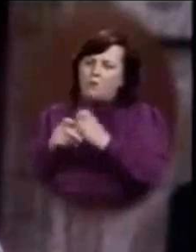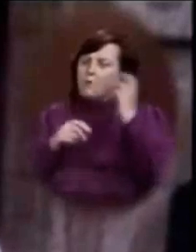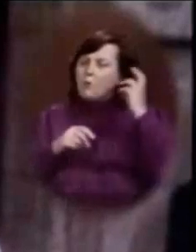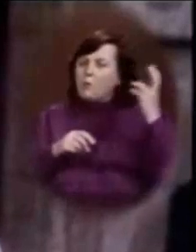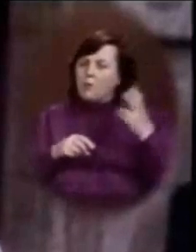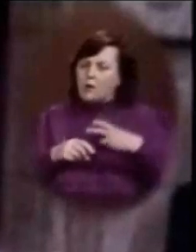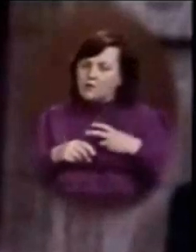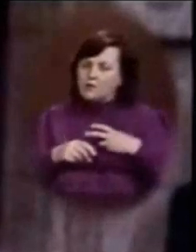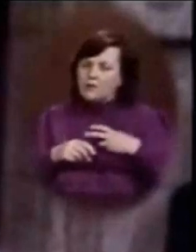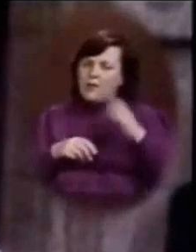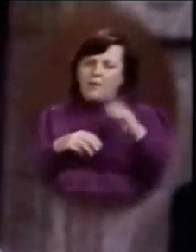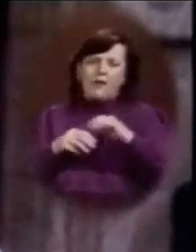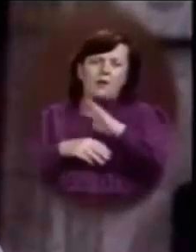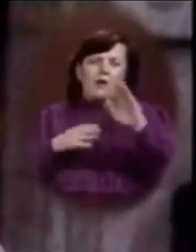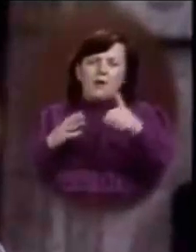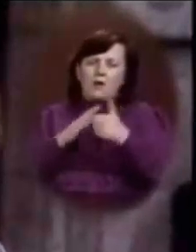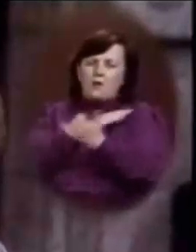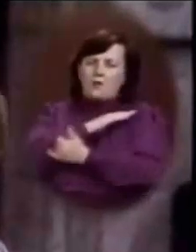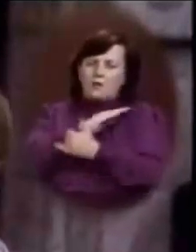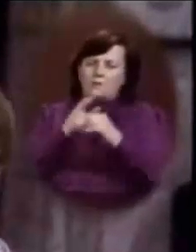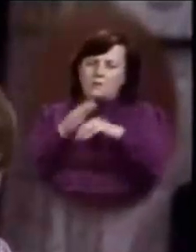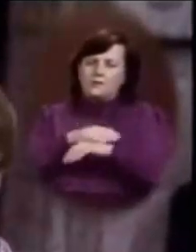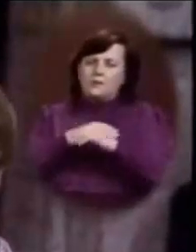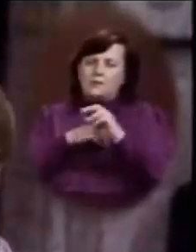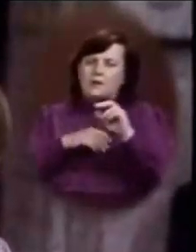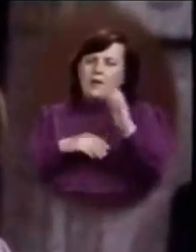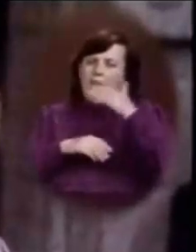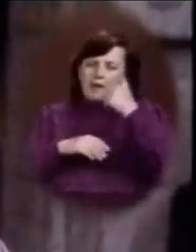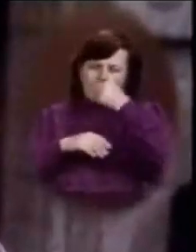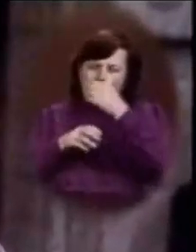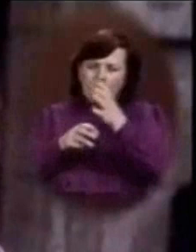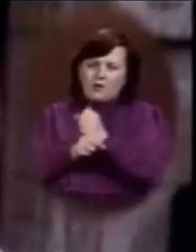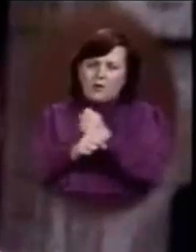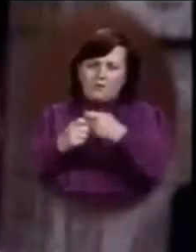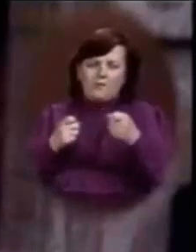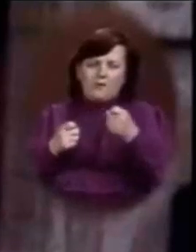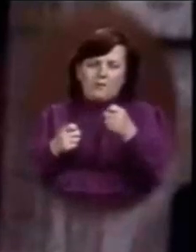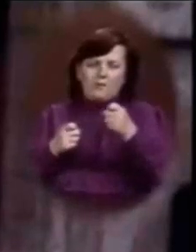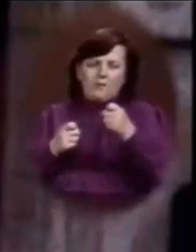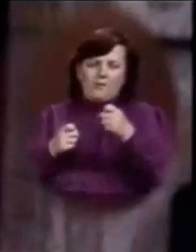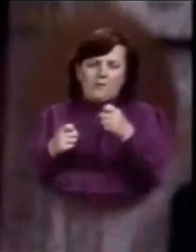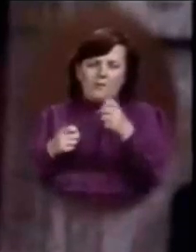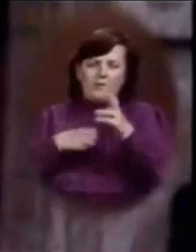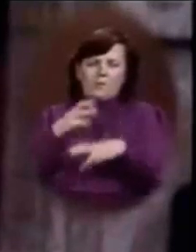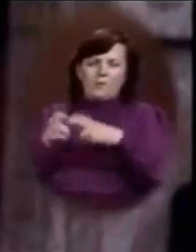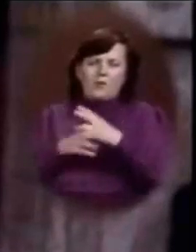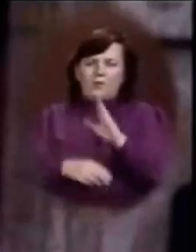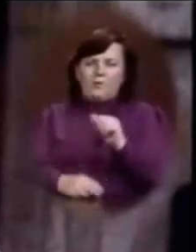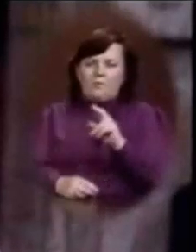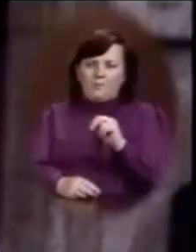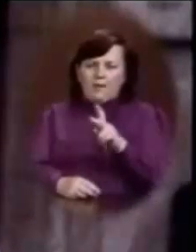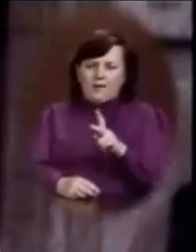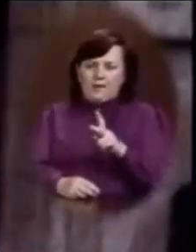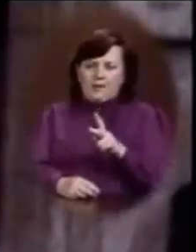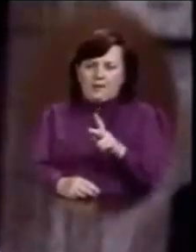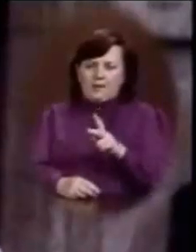Washington than all the nations in Africa got from the World Bank. In Europe, the subsidy per cow is greater